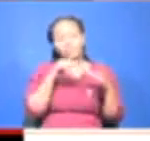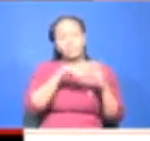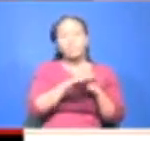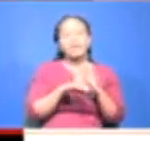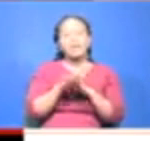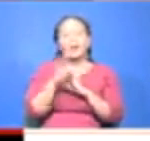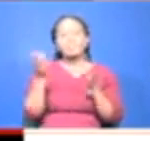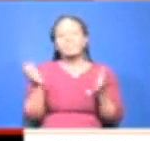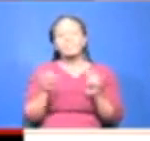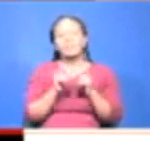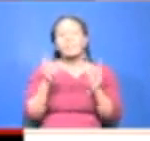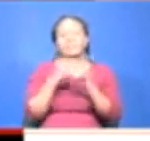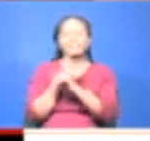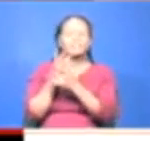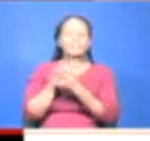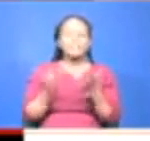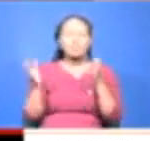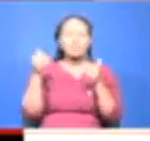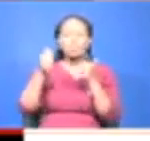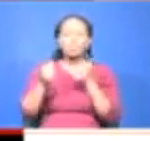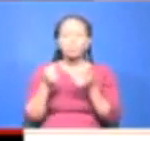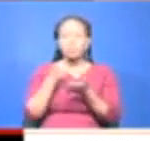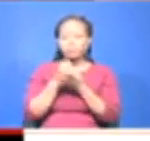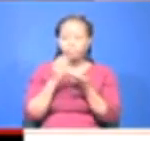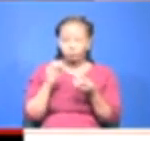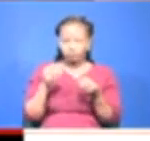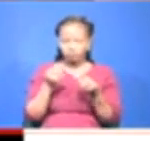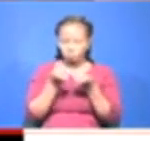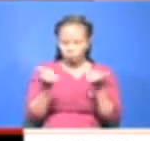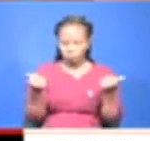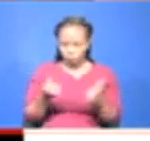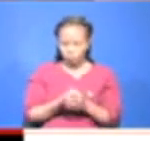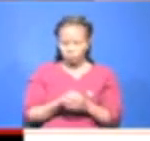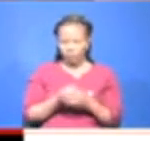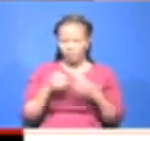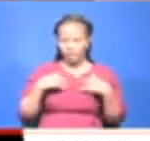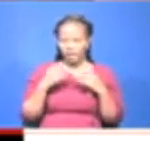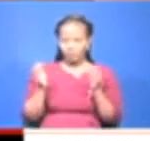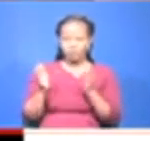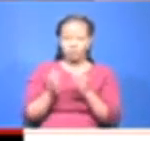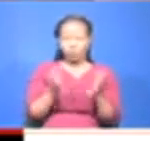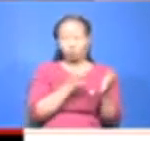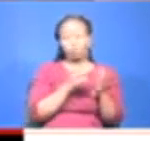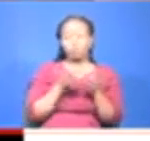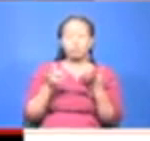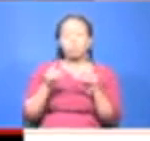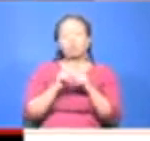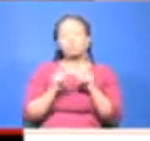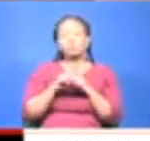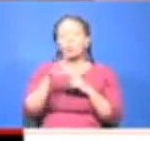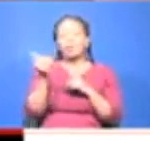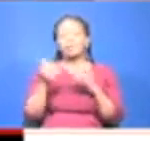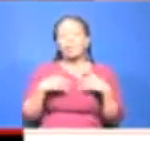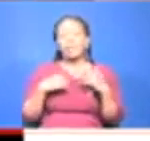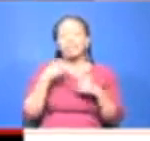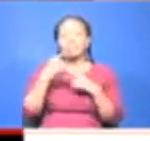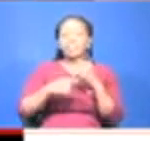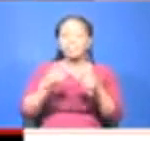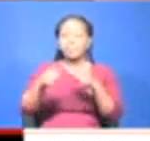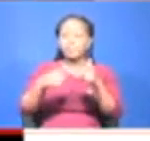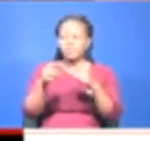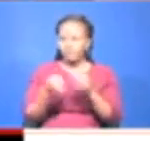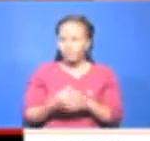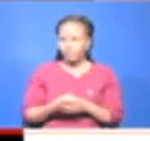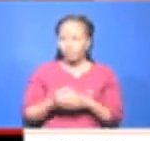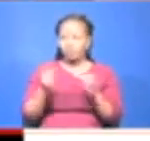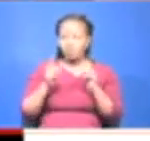these sorts of things that make it viable. So I think there are smallholders, and then within smallholders, subsistence, right? Even if we tackle